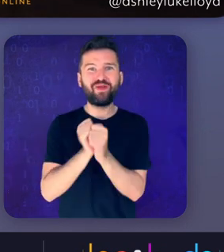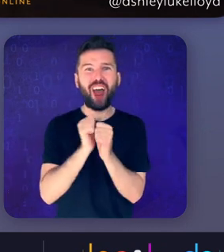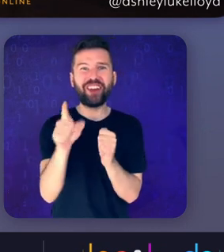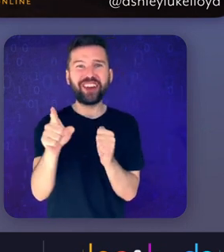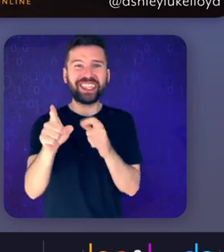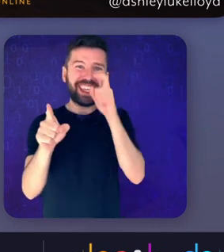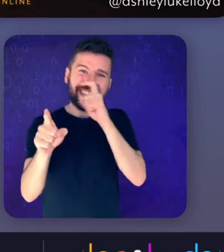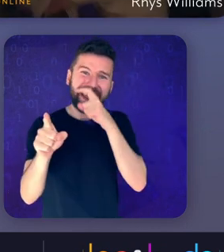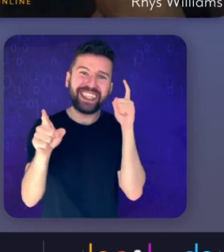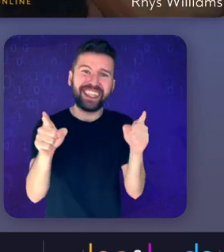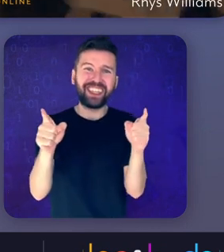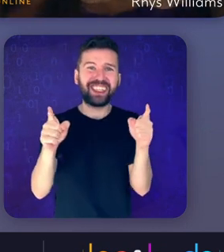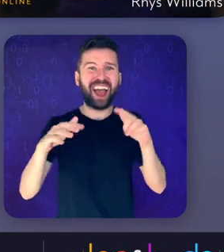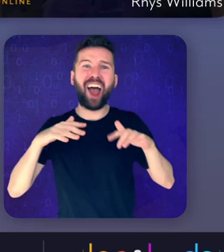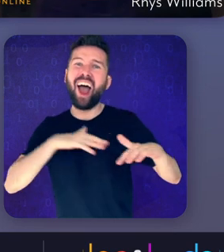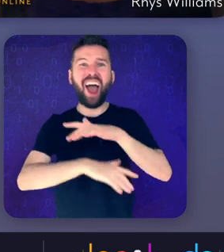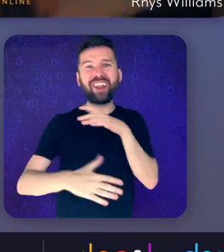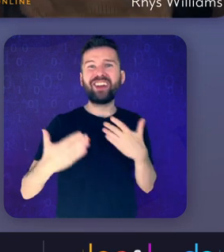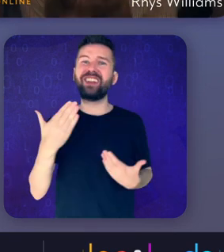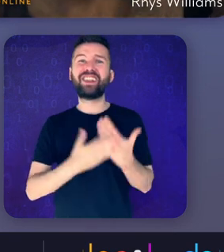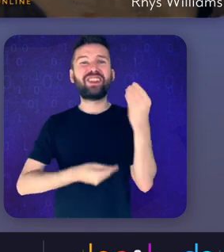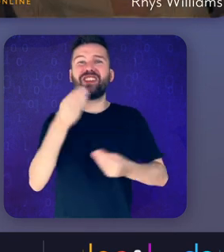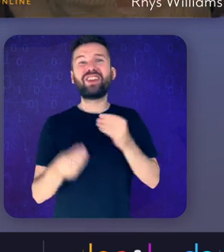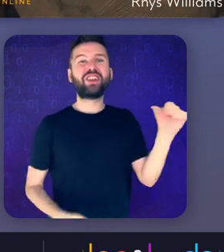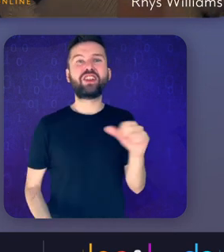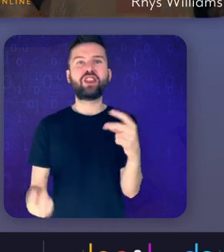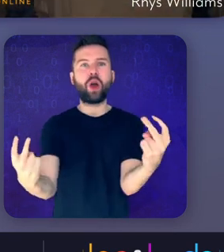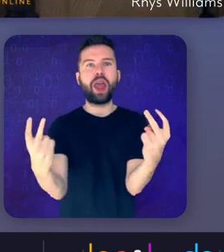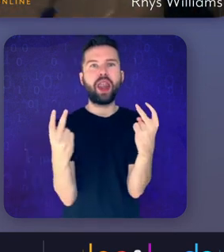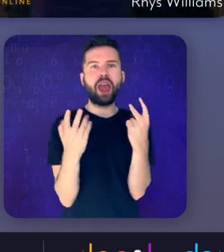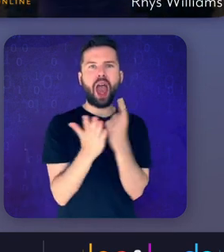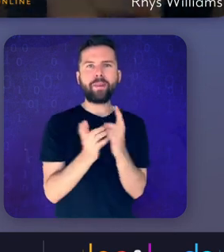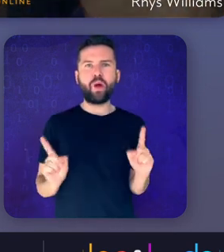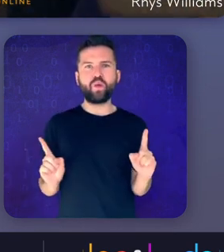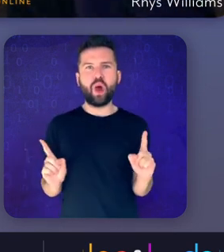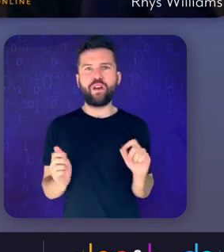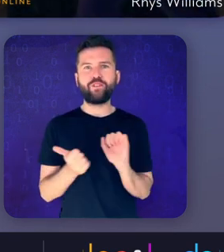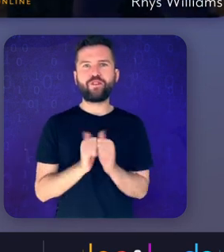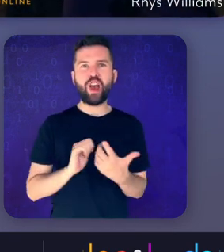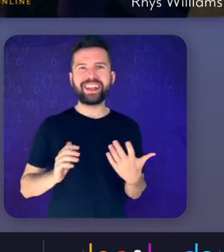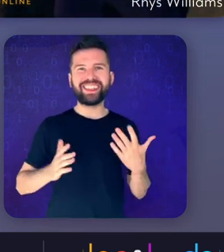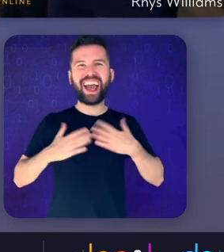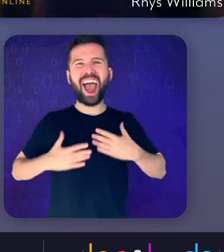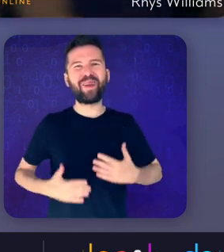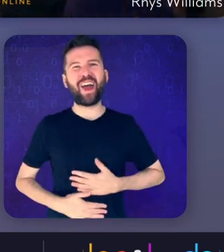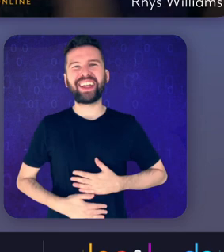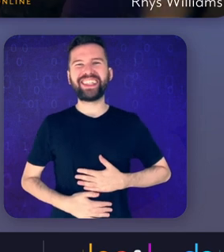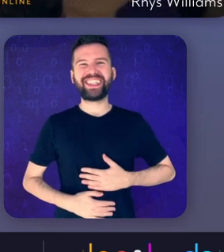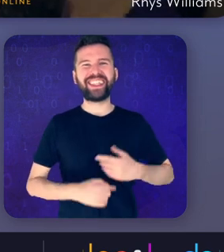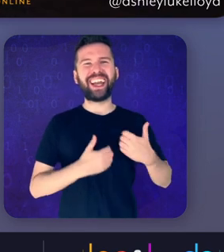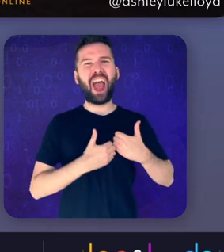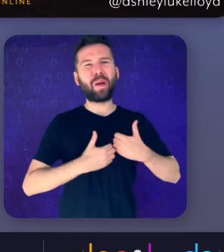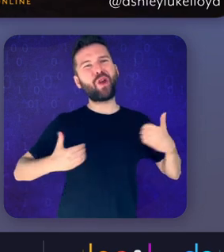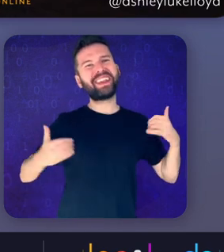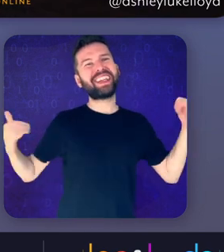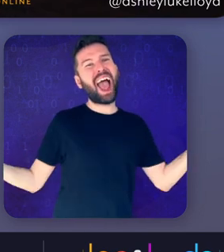dreamer, brother, sister, mother. Listen to this brand new story about friends and